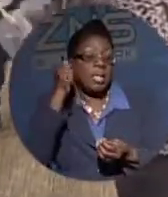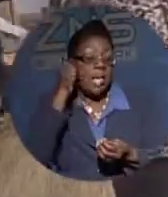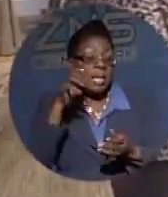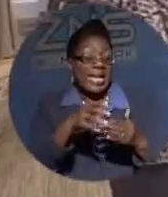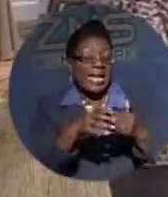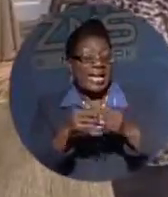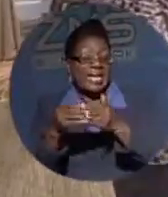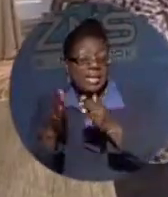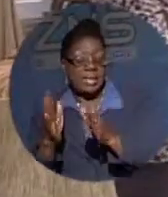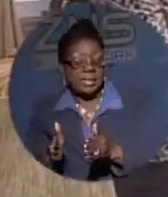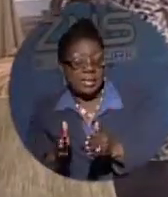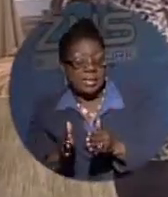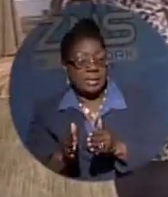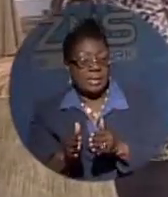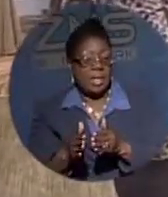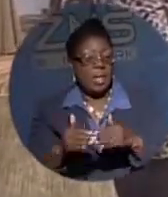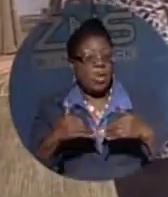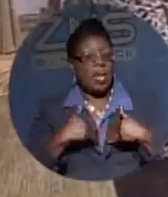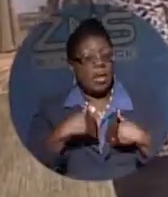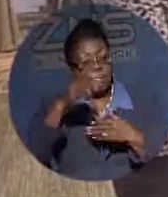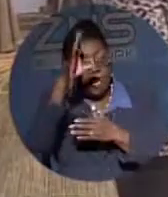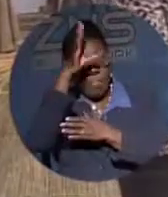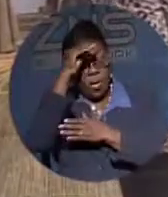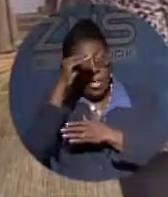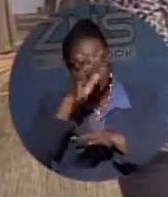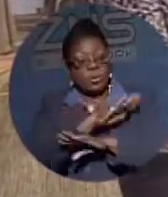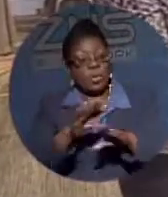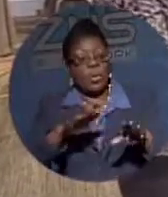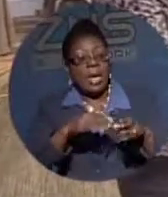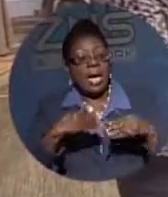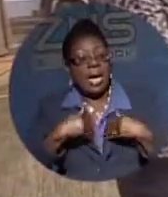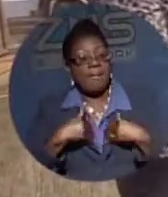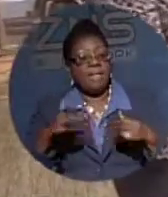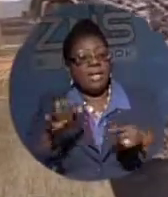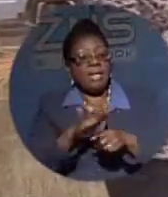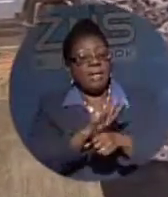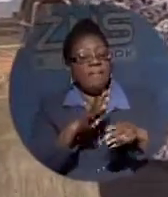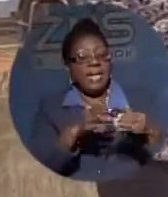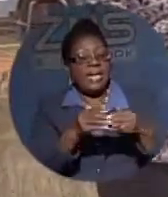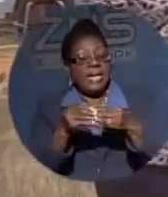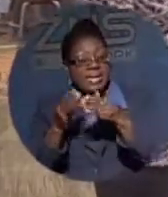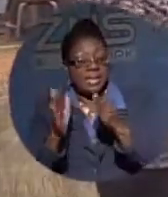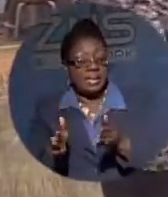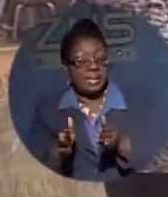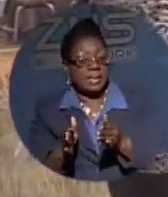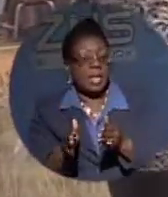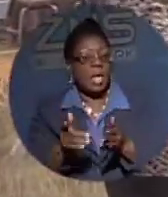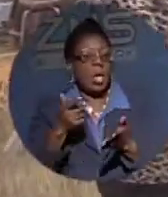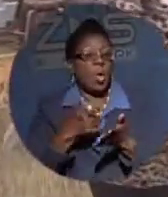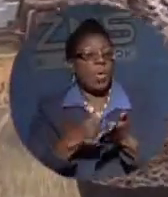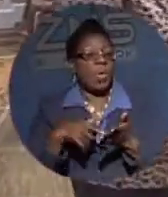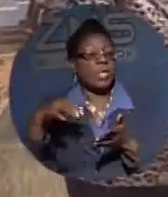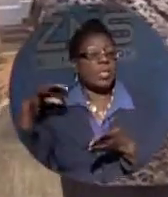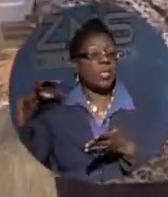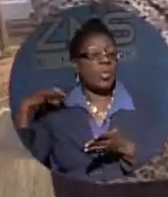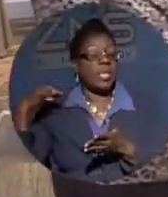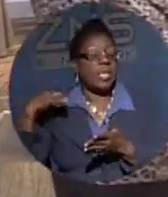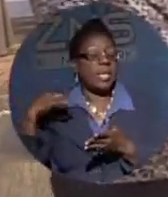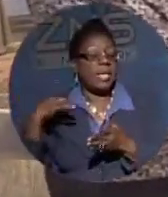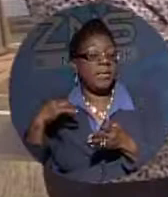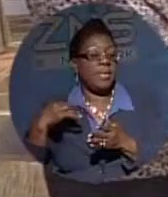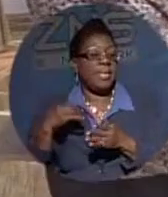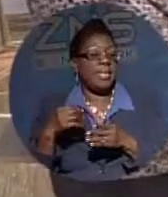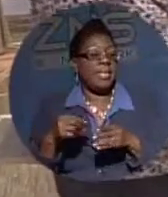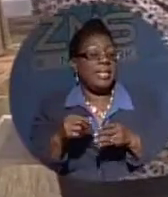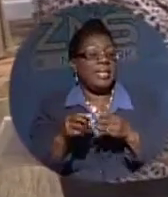can't carry on the work. We have the boys, but we don't have sufficient leaders. Now, what has volunteerism meant in your life? You stuck around